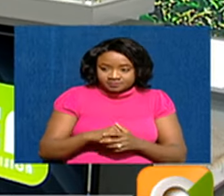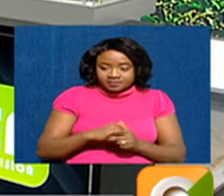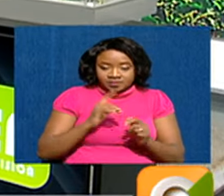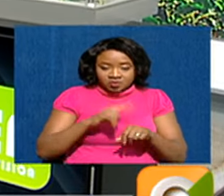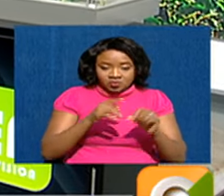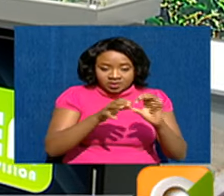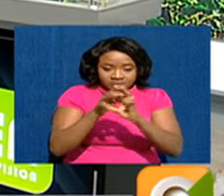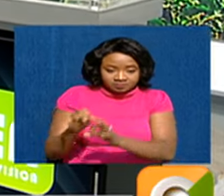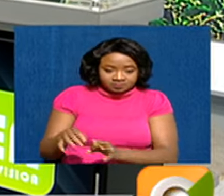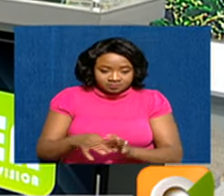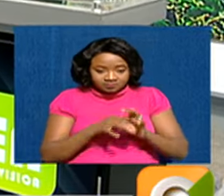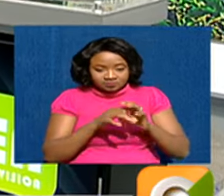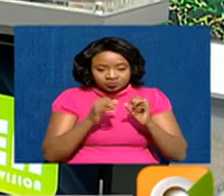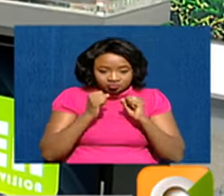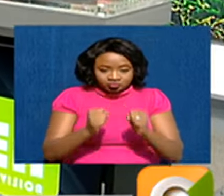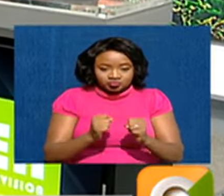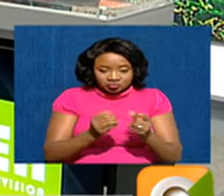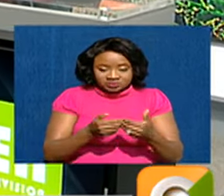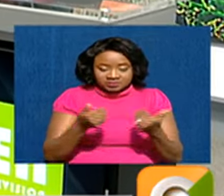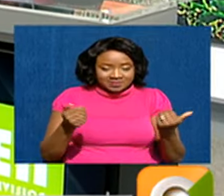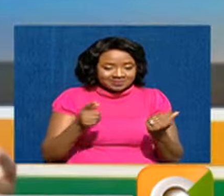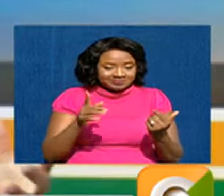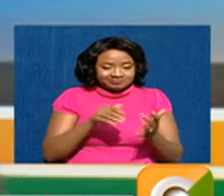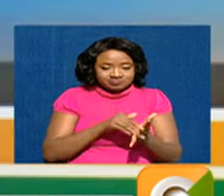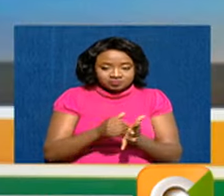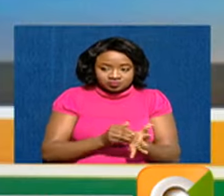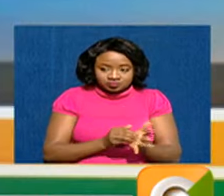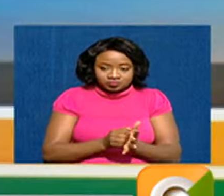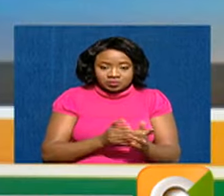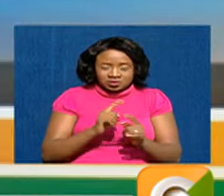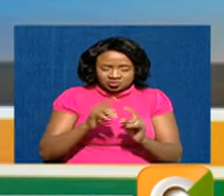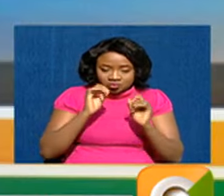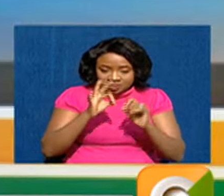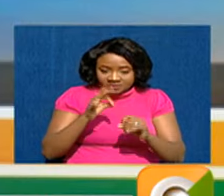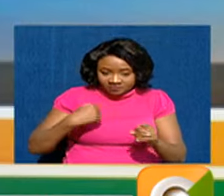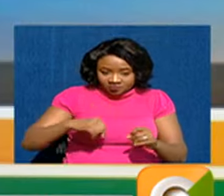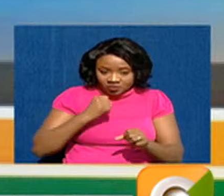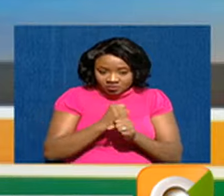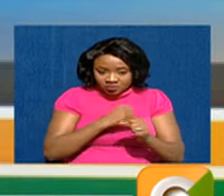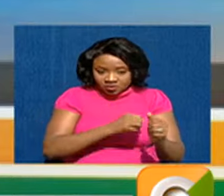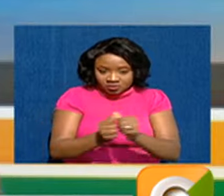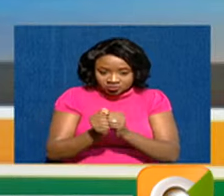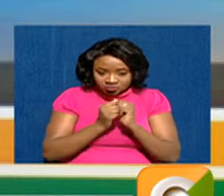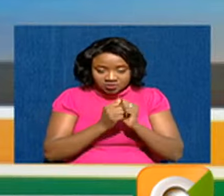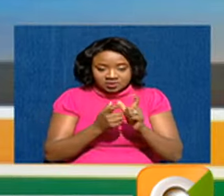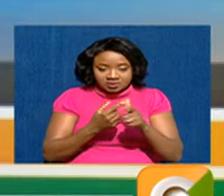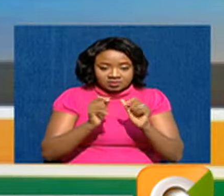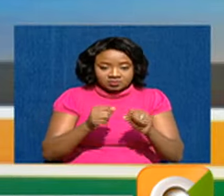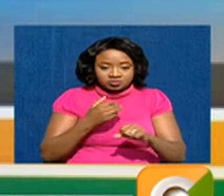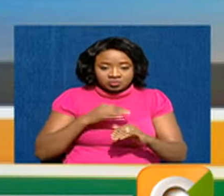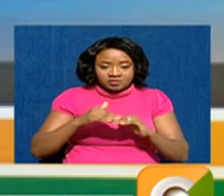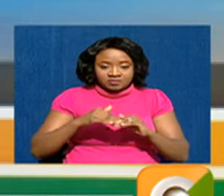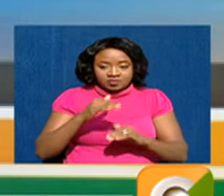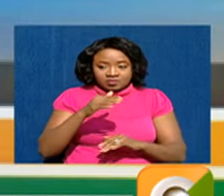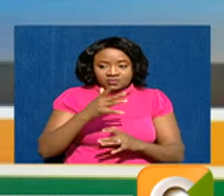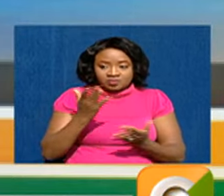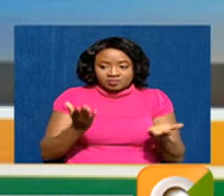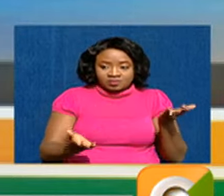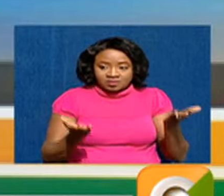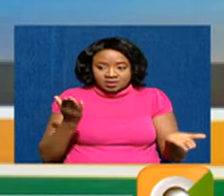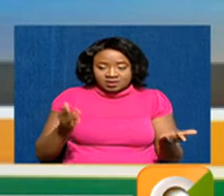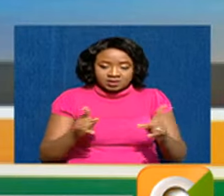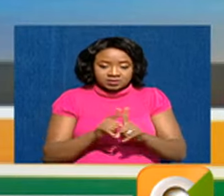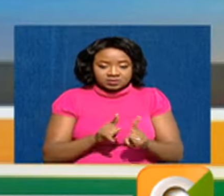nguvu, utengano ni udhaifu. So the more they come together, they will have what we call economies of scale, and